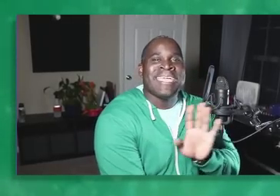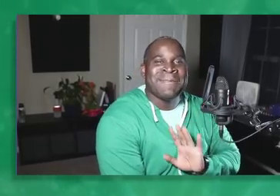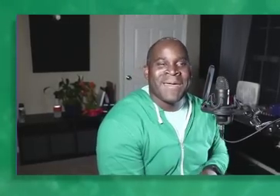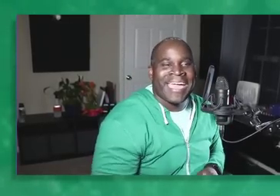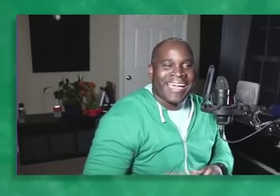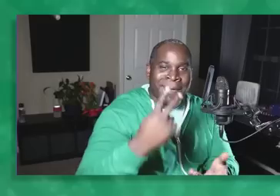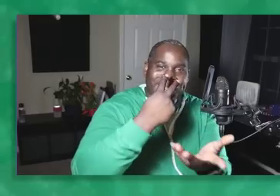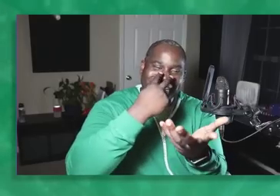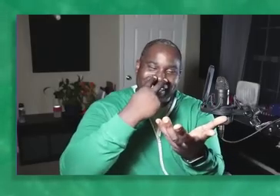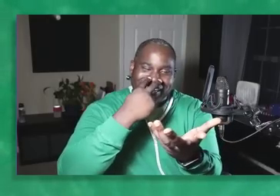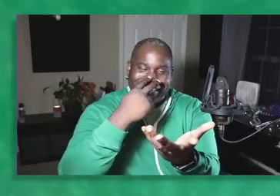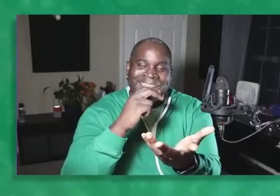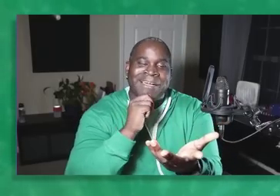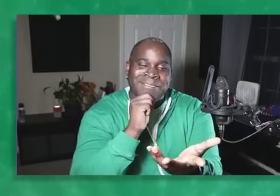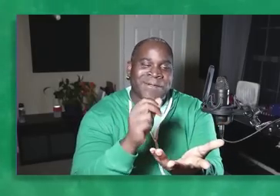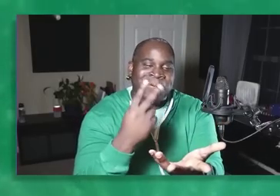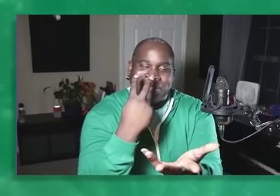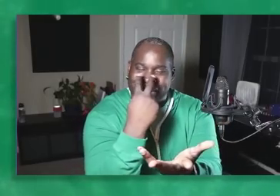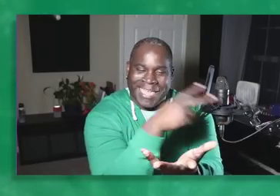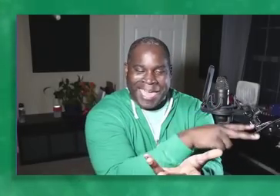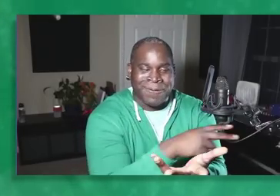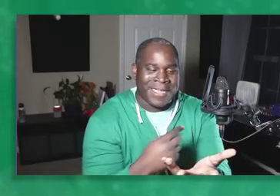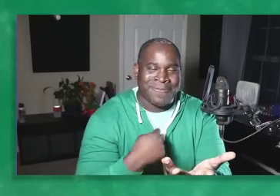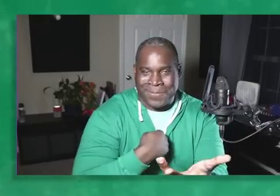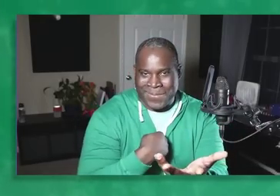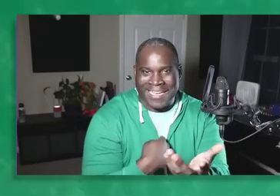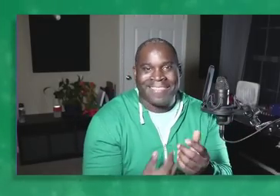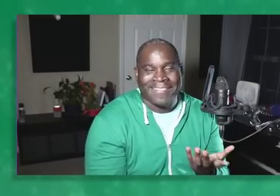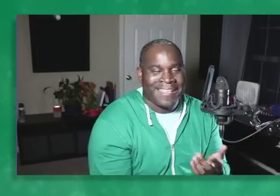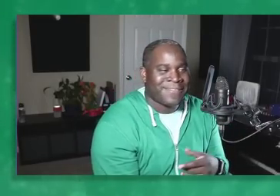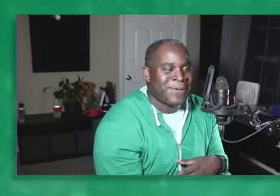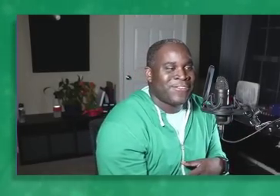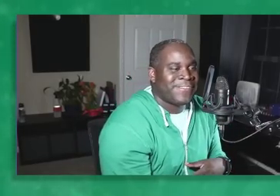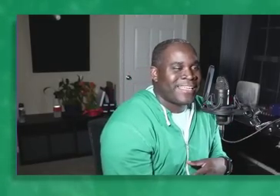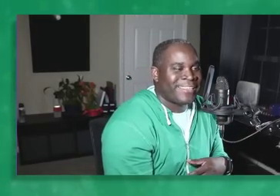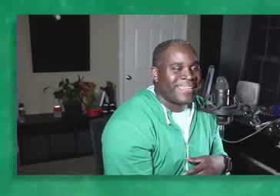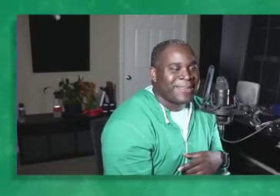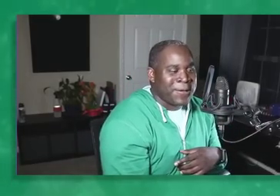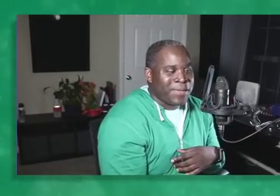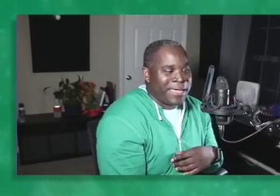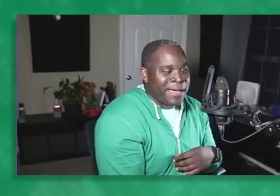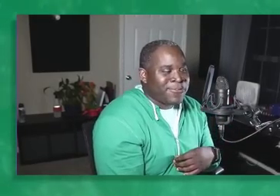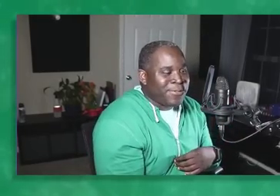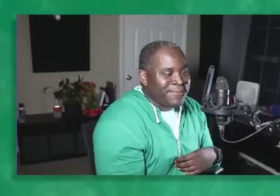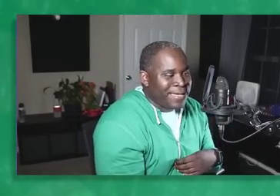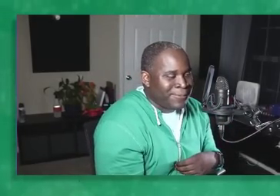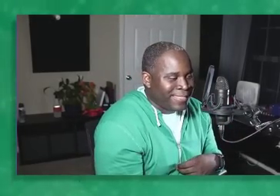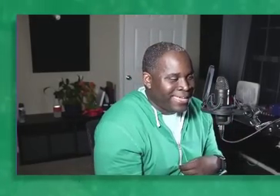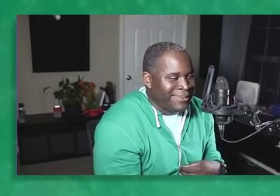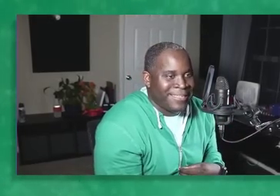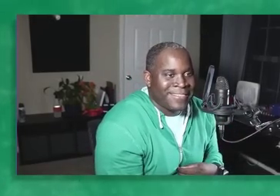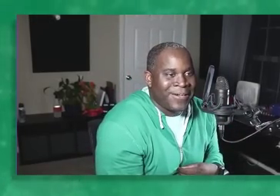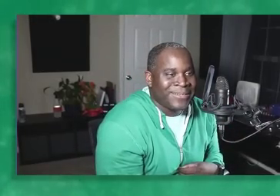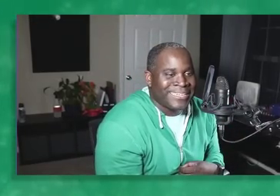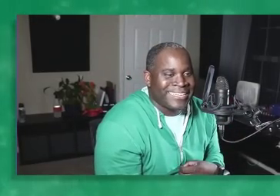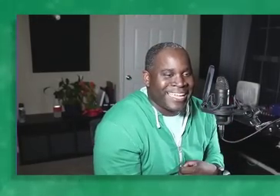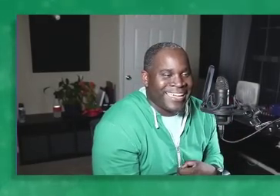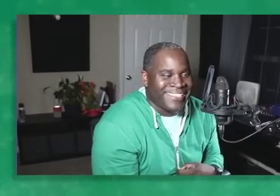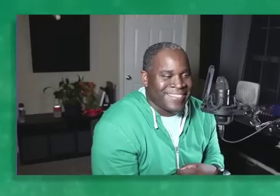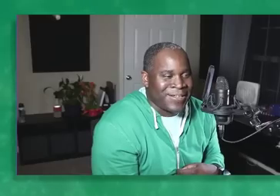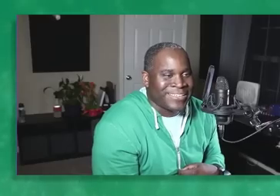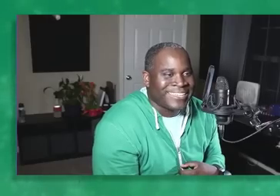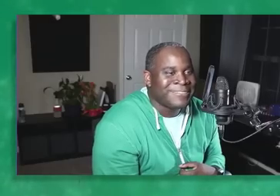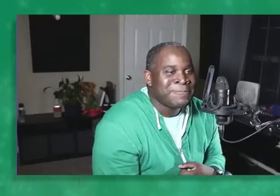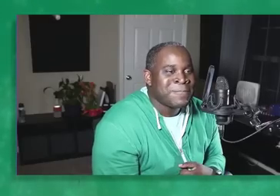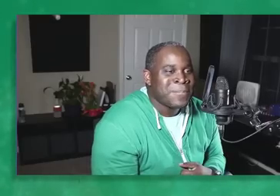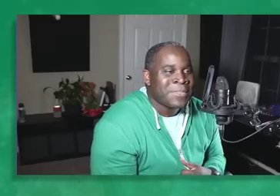I'm taking it back. I'm going to say don't look at away from me. I think that's the way she's signing that. Okay, I'm totally fine with that. It's all good, guys.